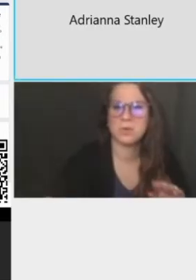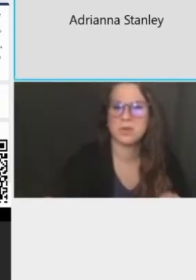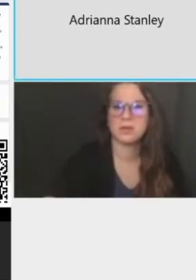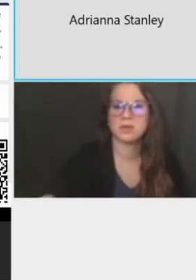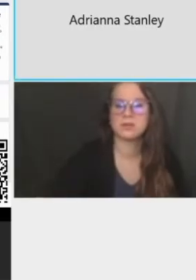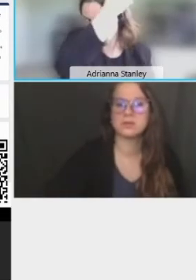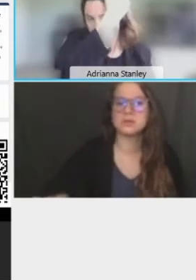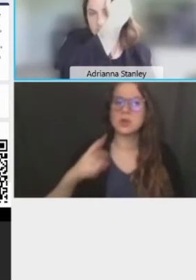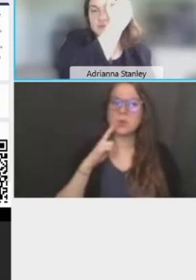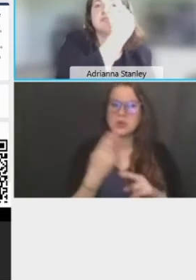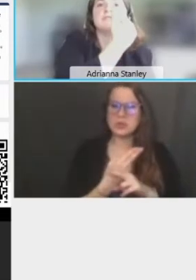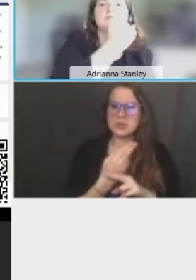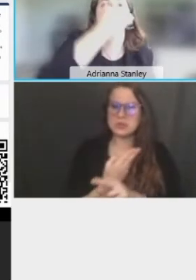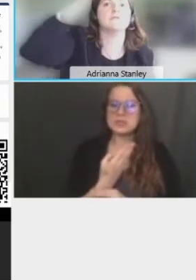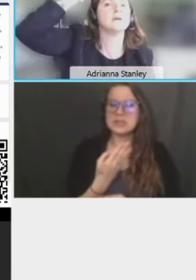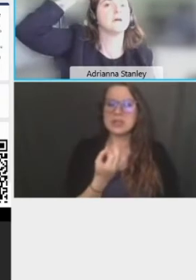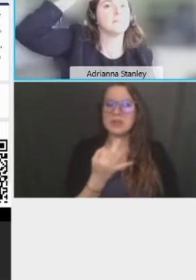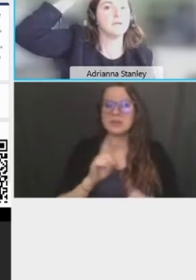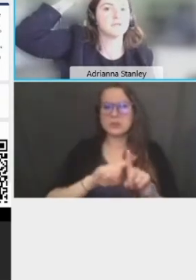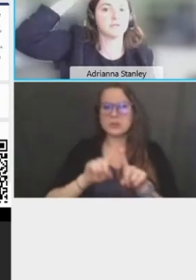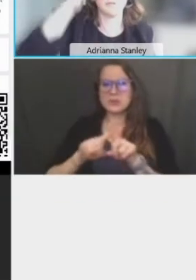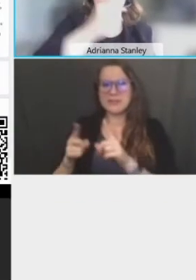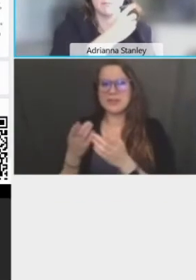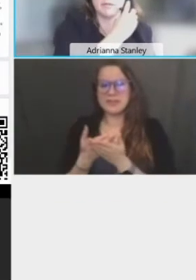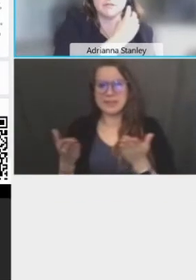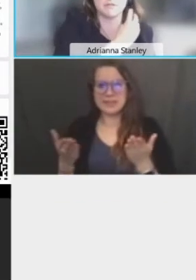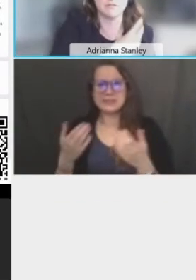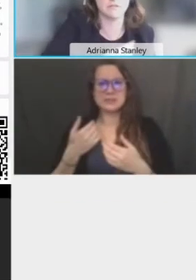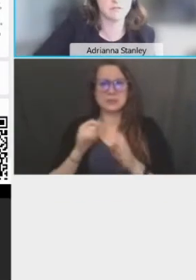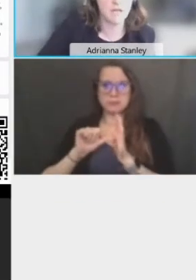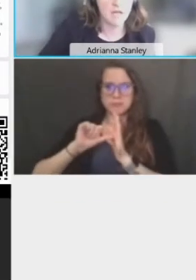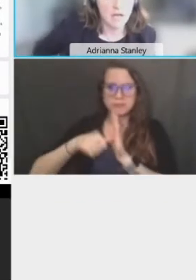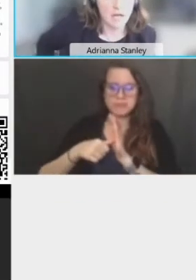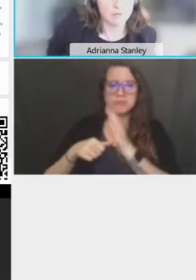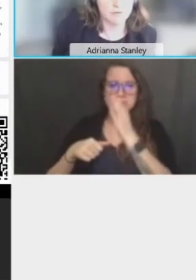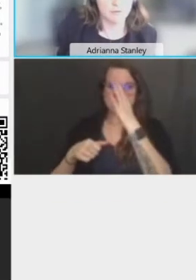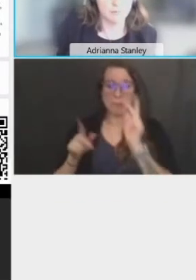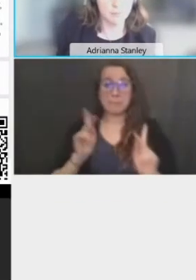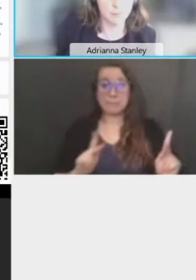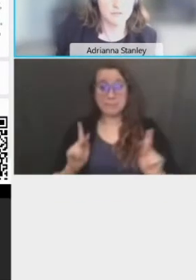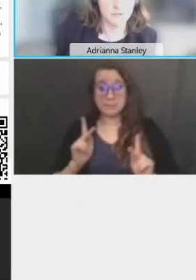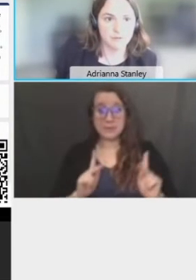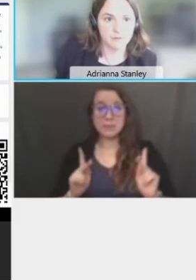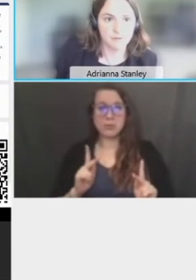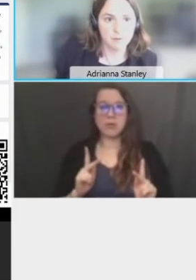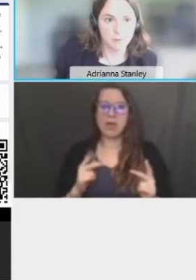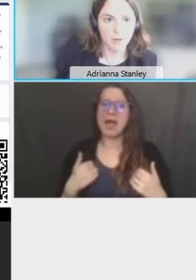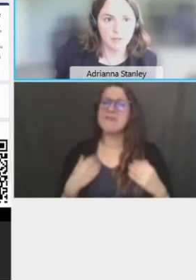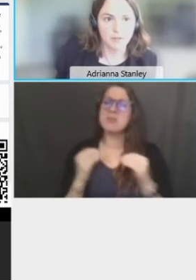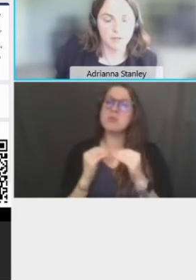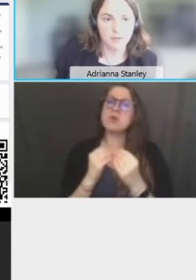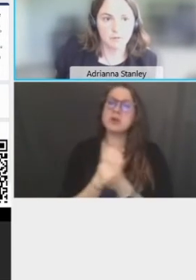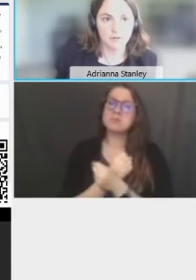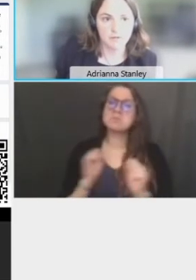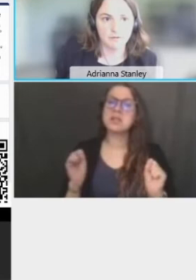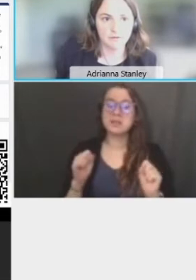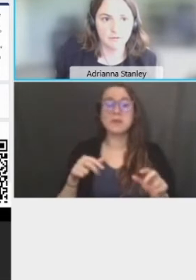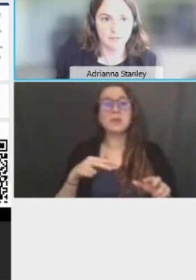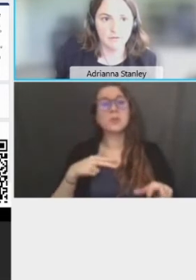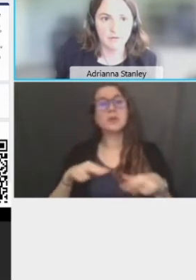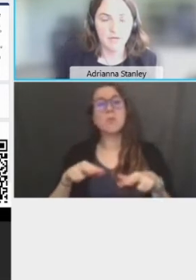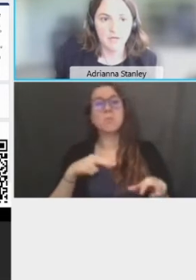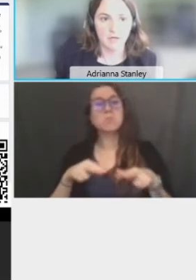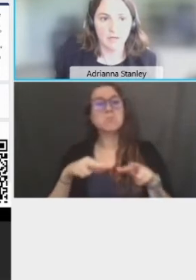things in order to make sure that pedestrians have a little bit more security when they're walking across